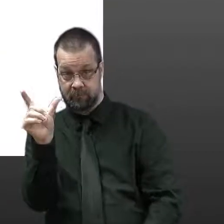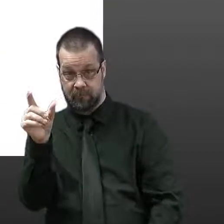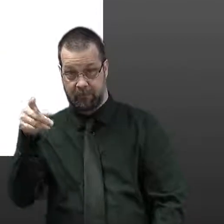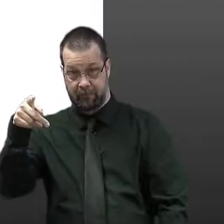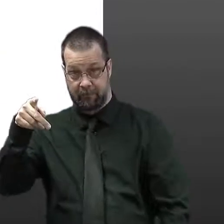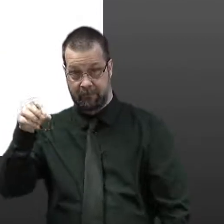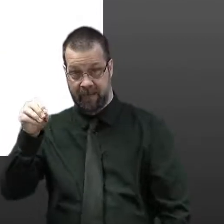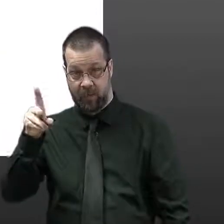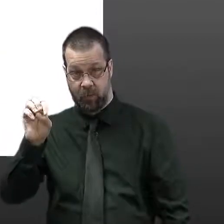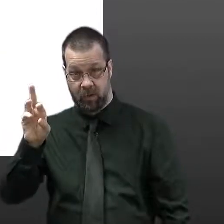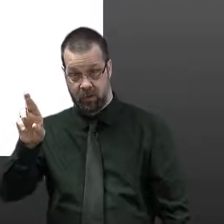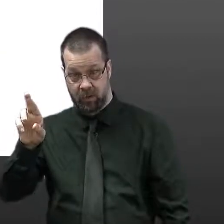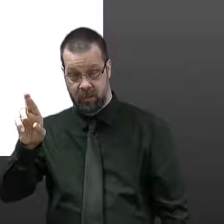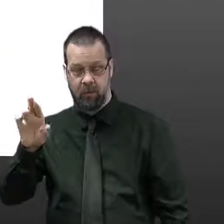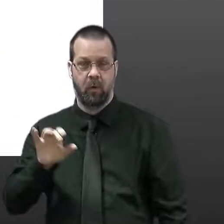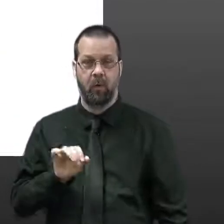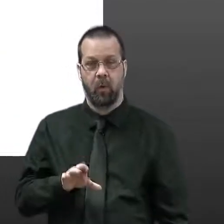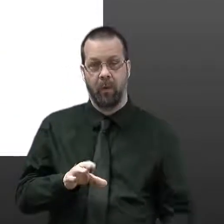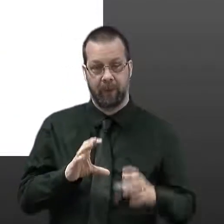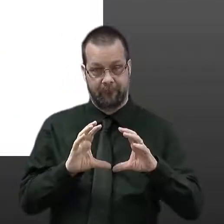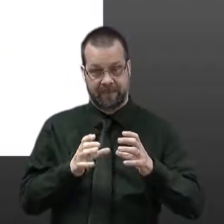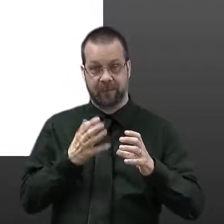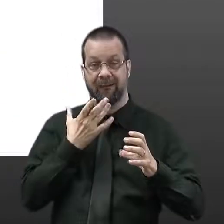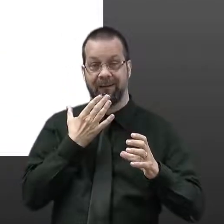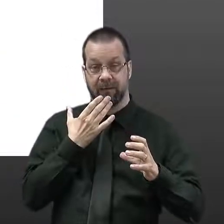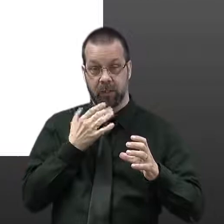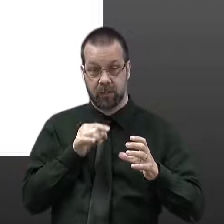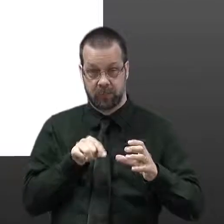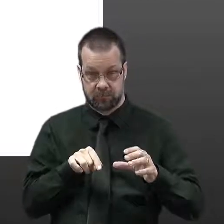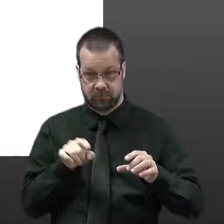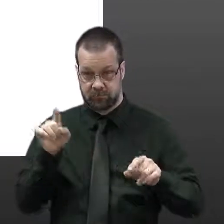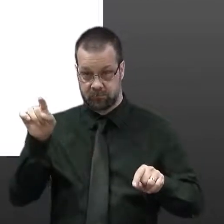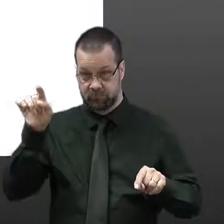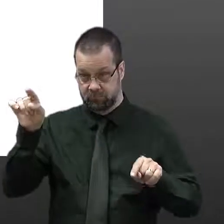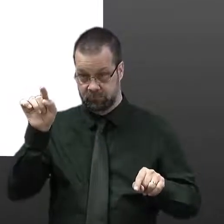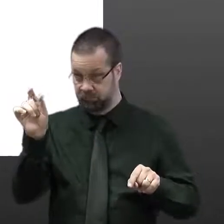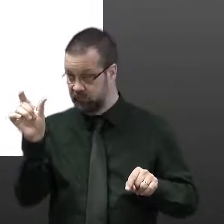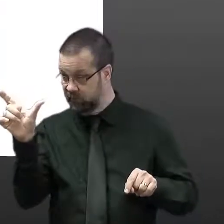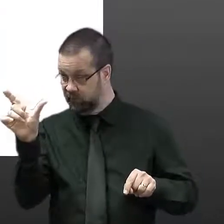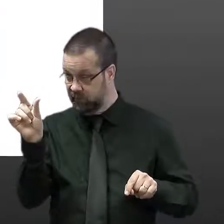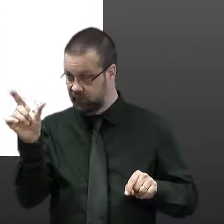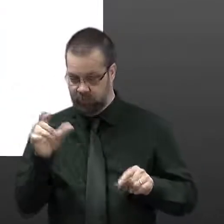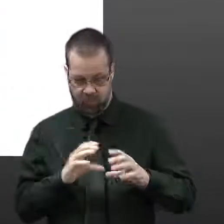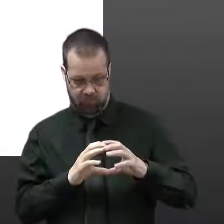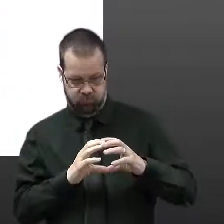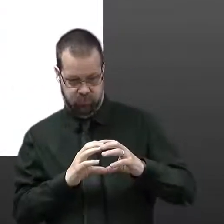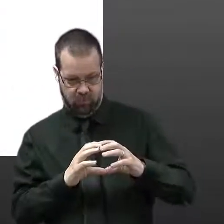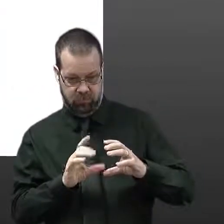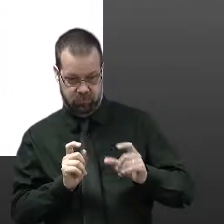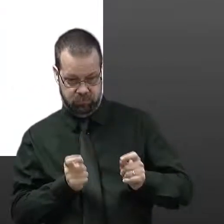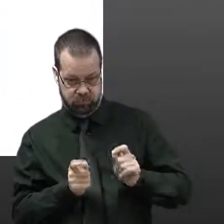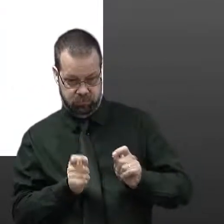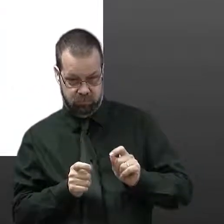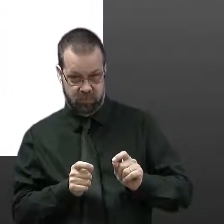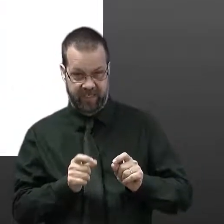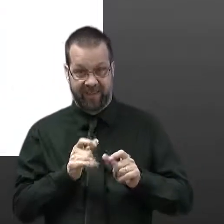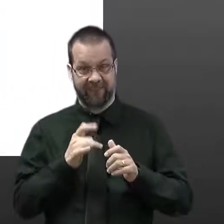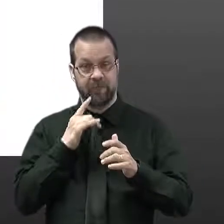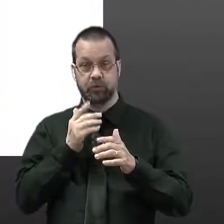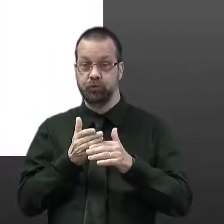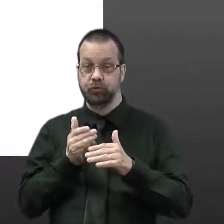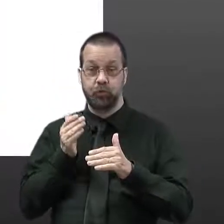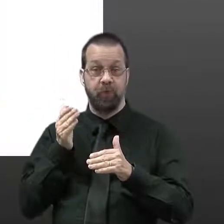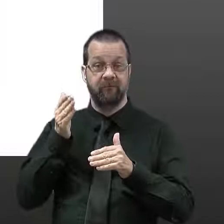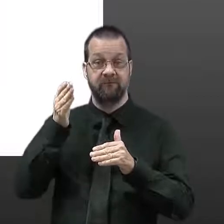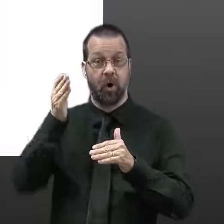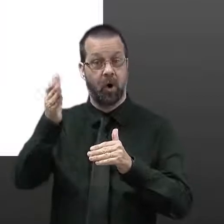meter or the color of the basketball to gauge for the next time you shoot whether you